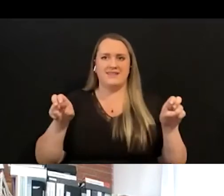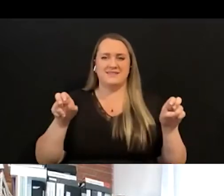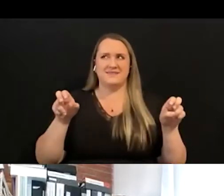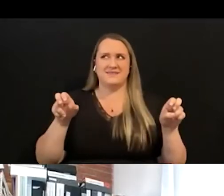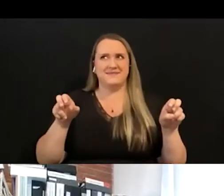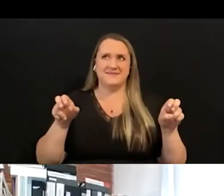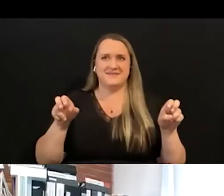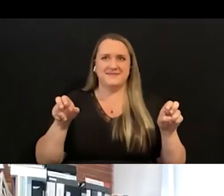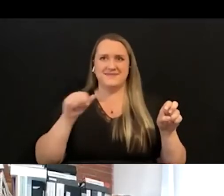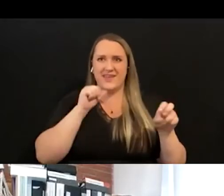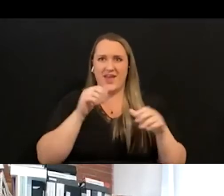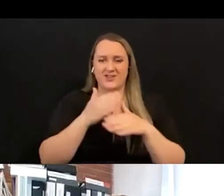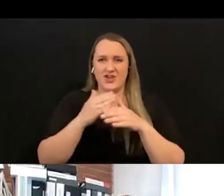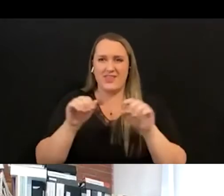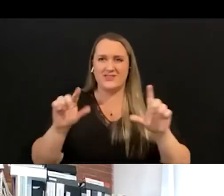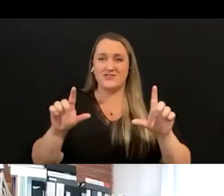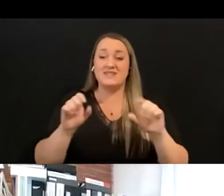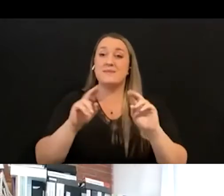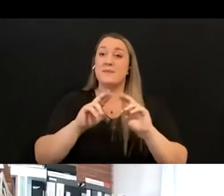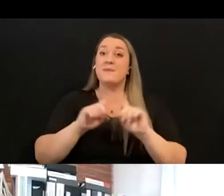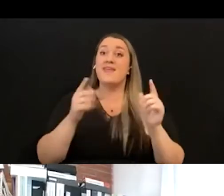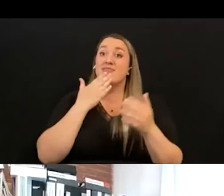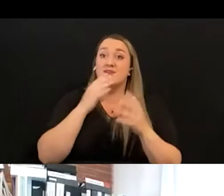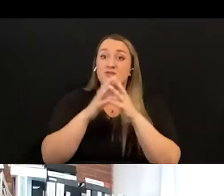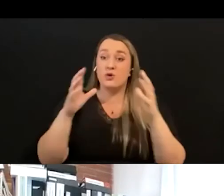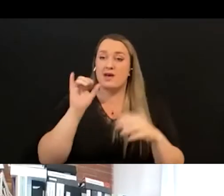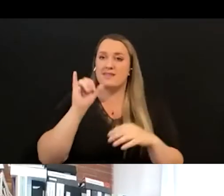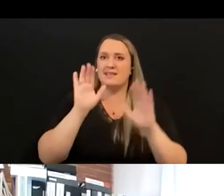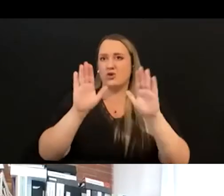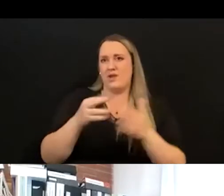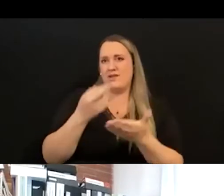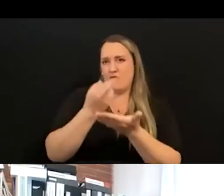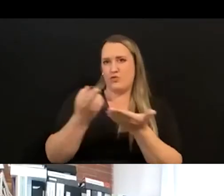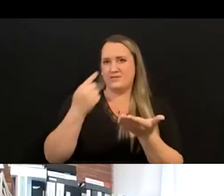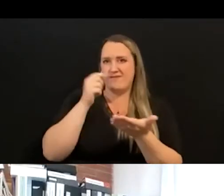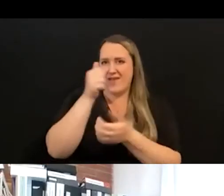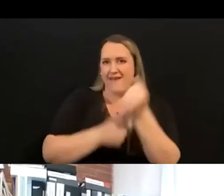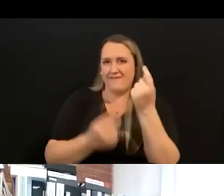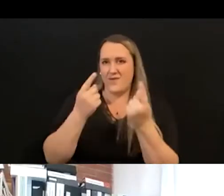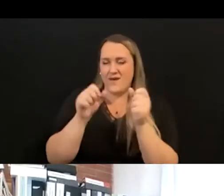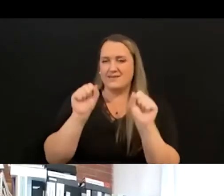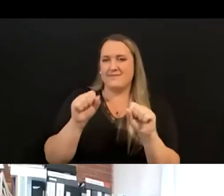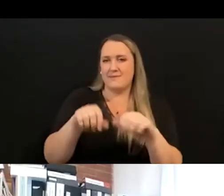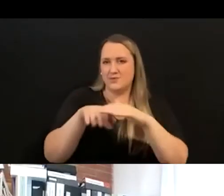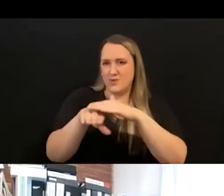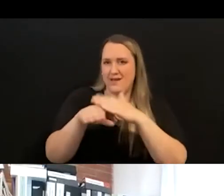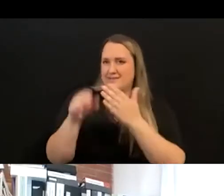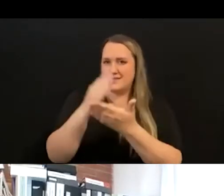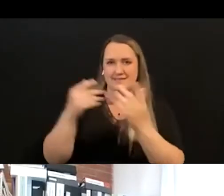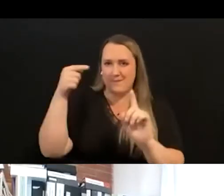sharing their experiences. But thank you so much. That's a really wonderful resource for everyone to be able to access at some